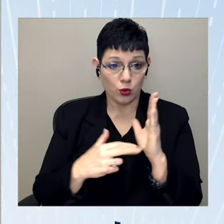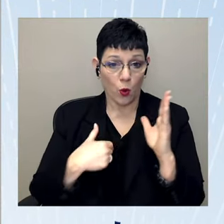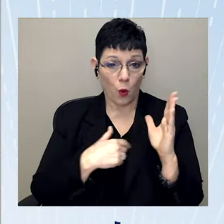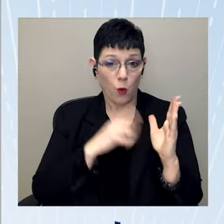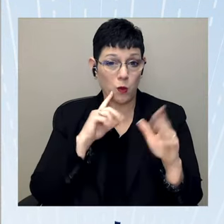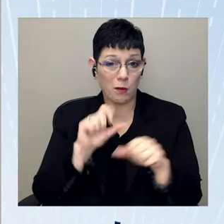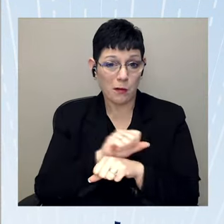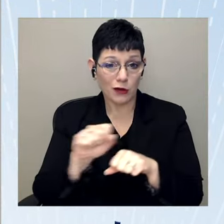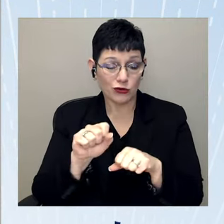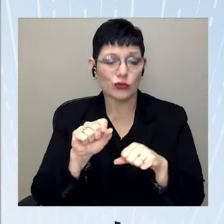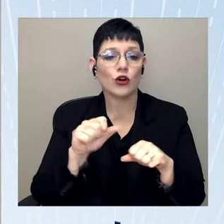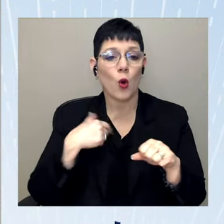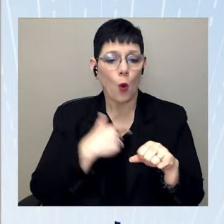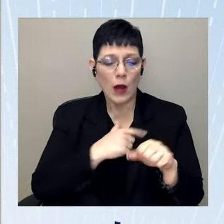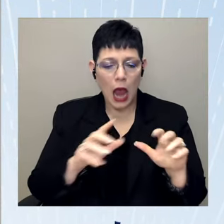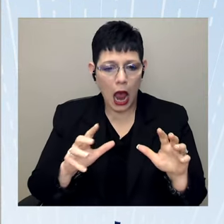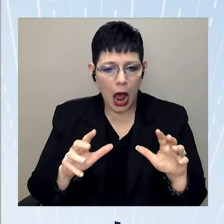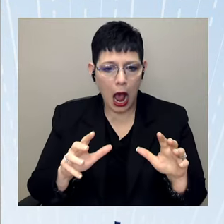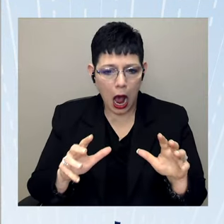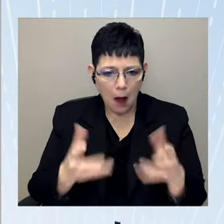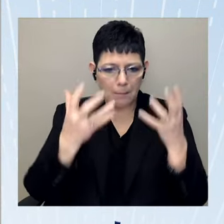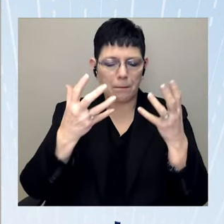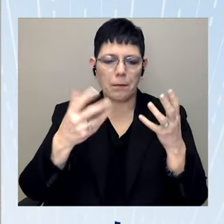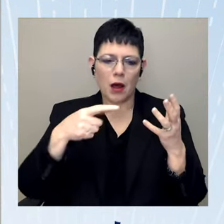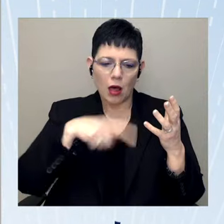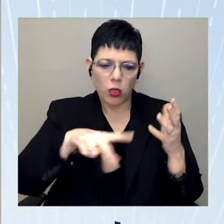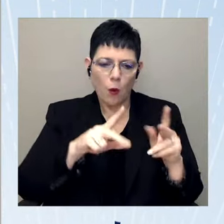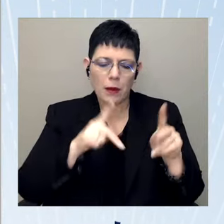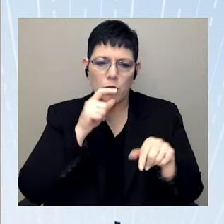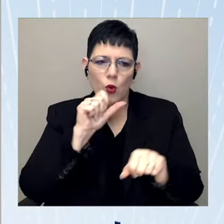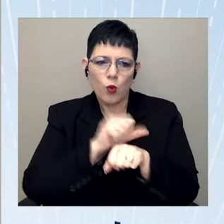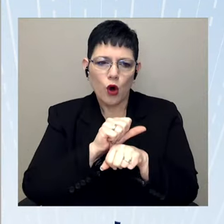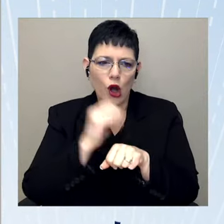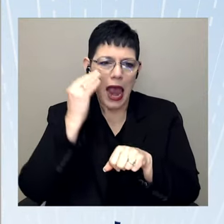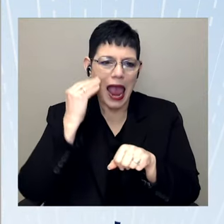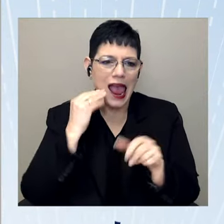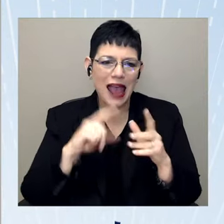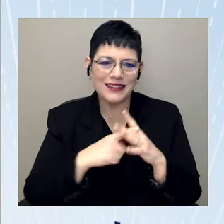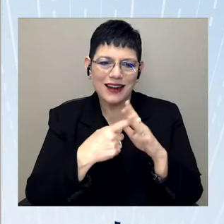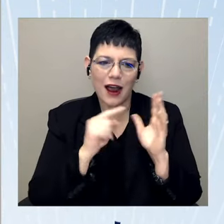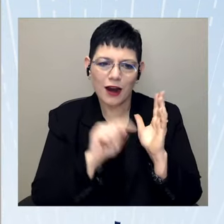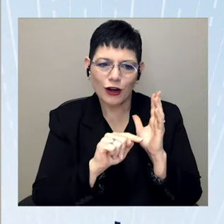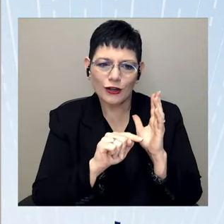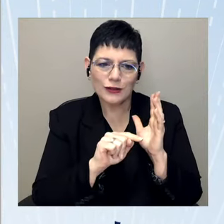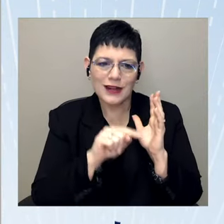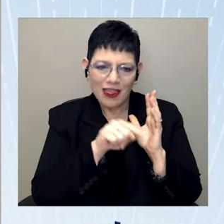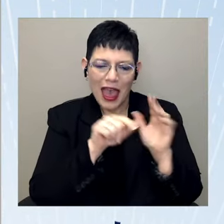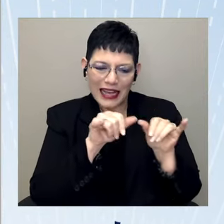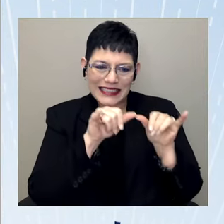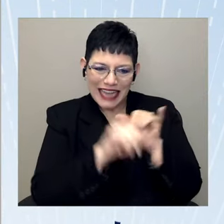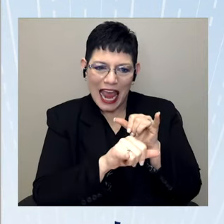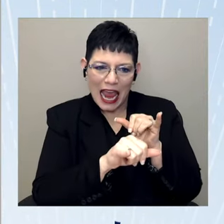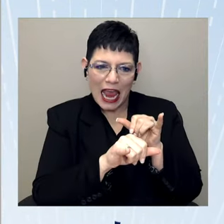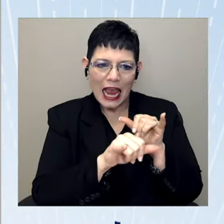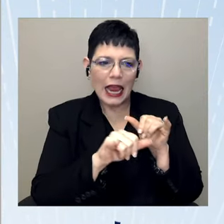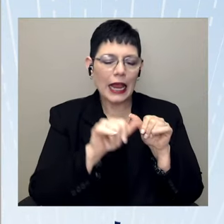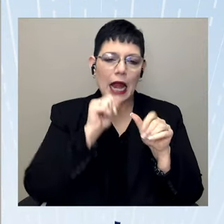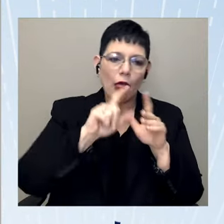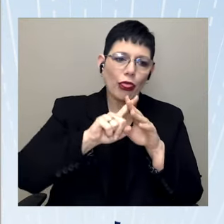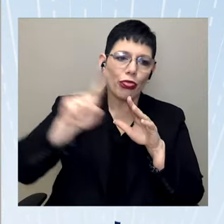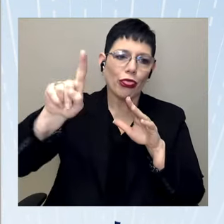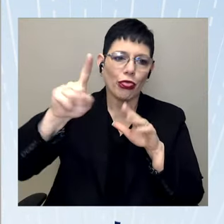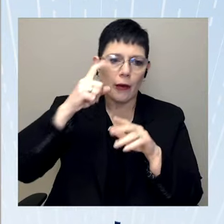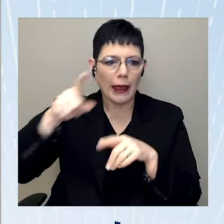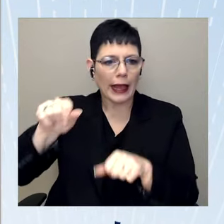we boost the wages of those very teachers that we need in Head Start so they will stay there instead of go flip burgers because they can make more money